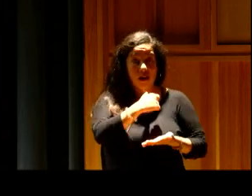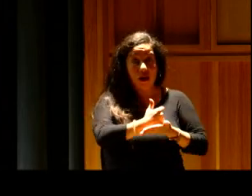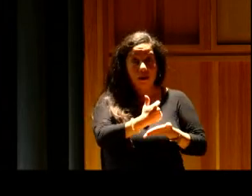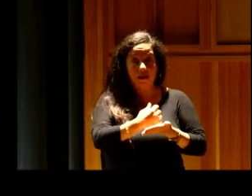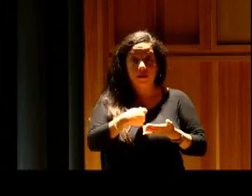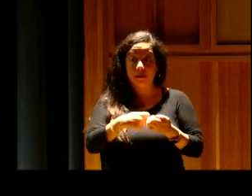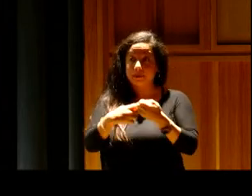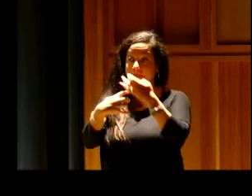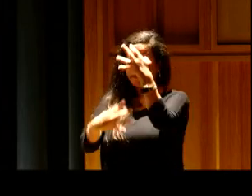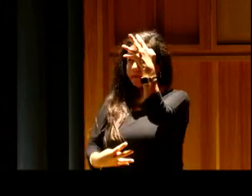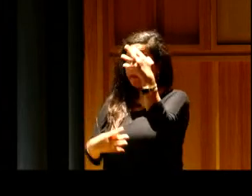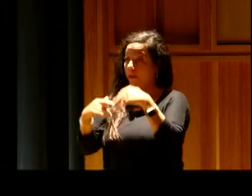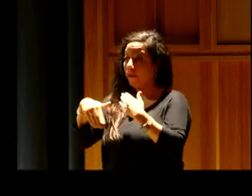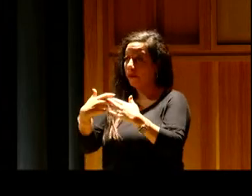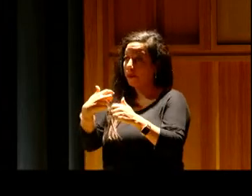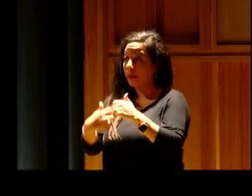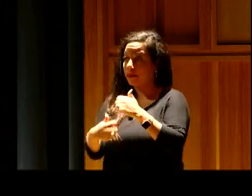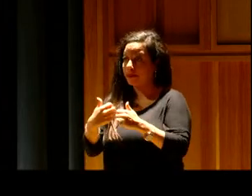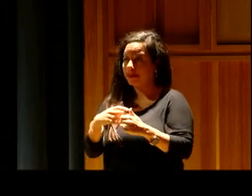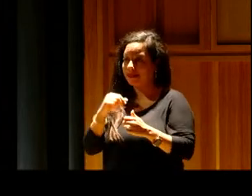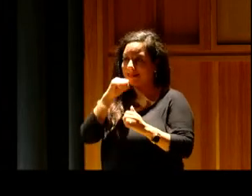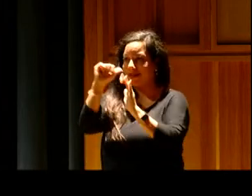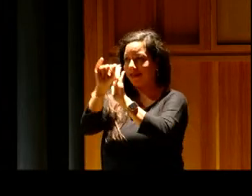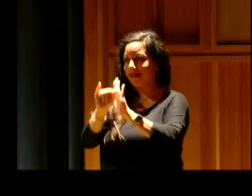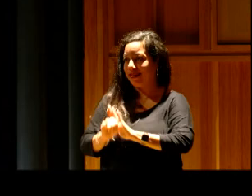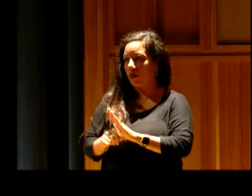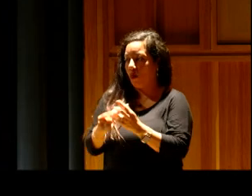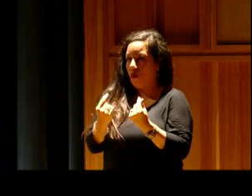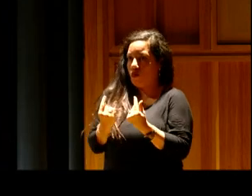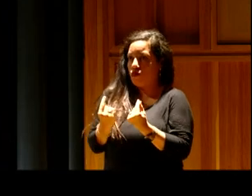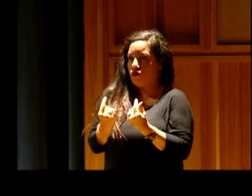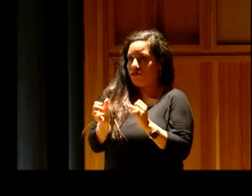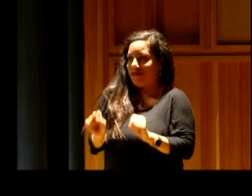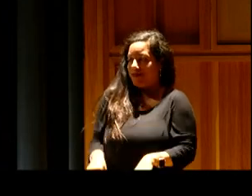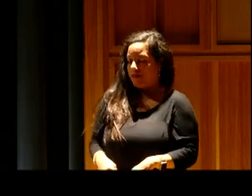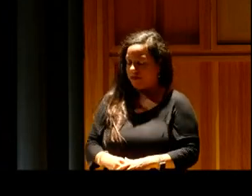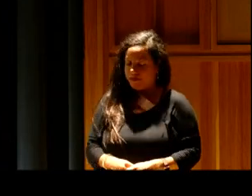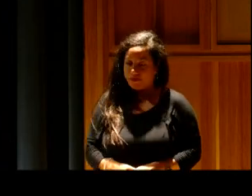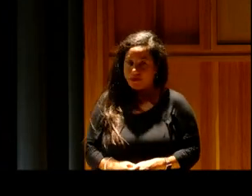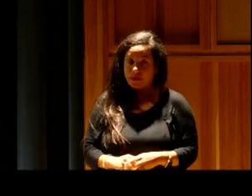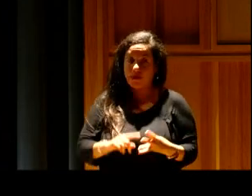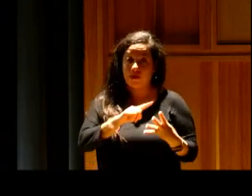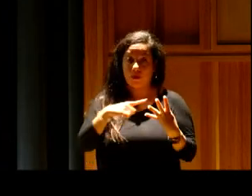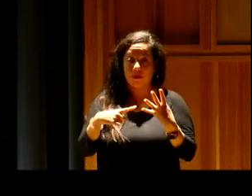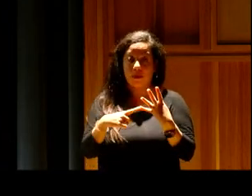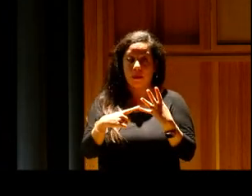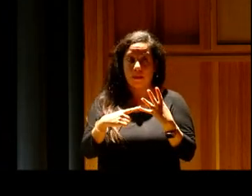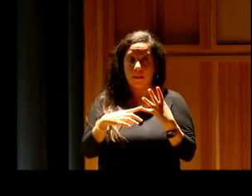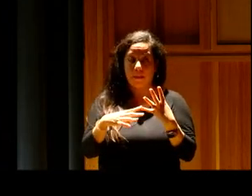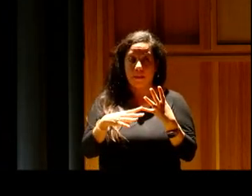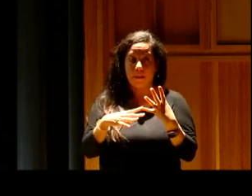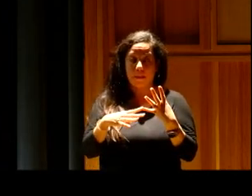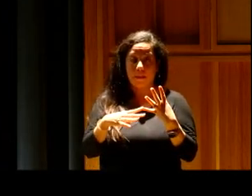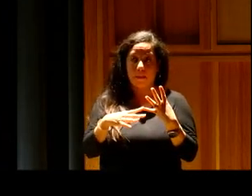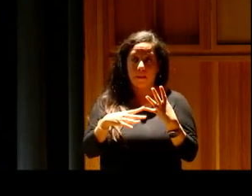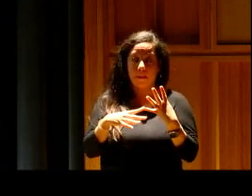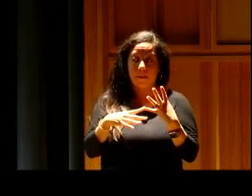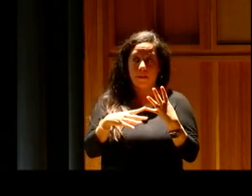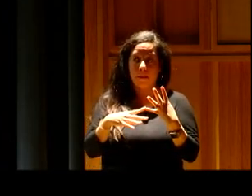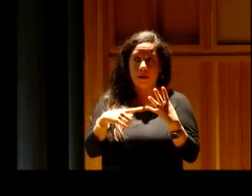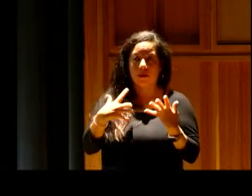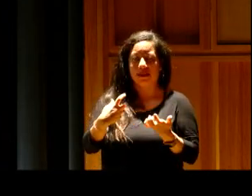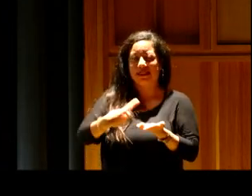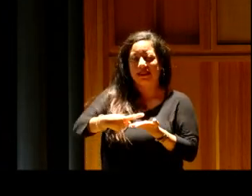the problems without identifying what can we do about it. And the fourth thing I'd like to get to is to talk a little bit more about a